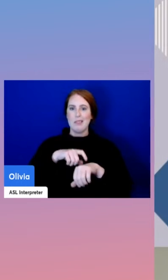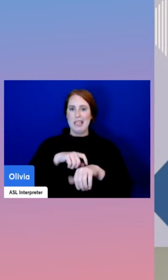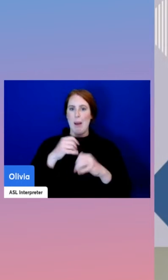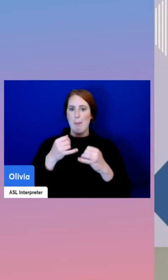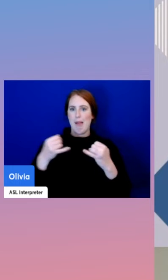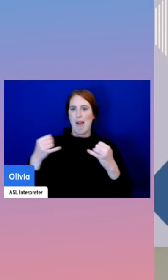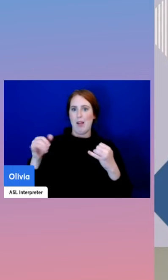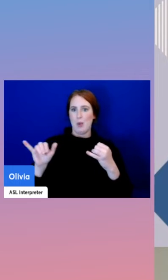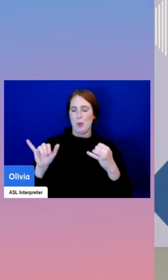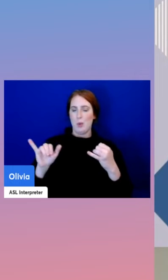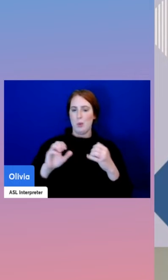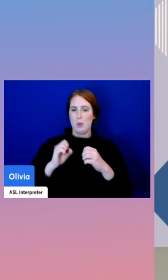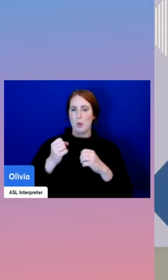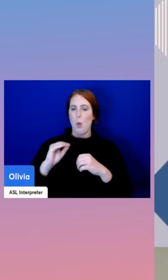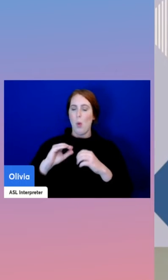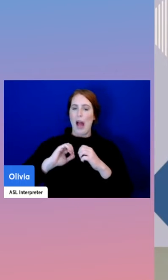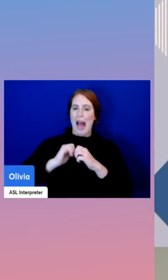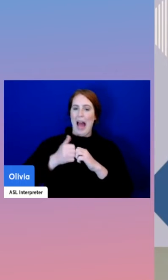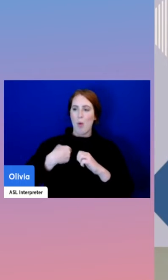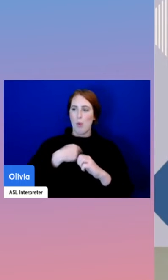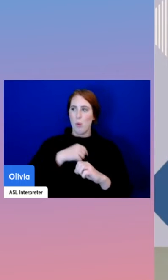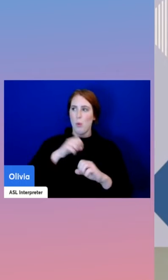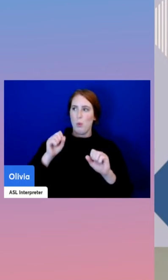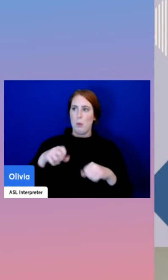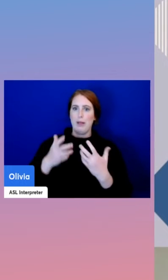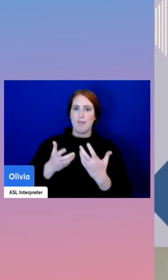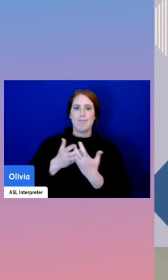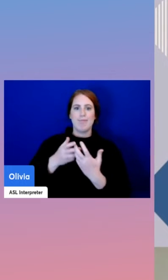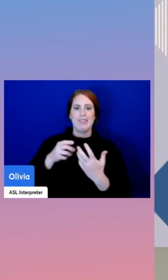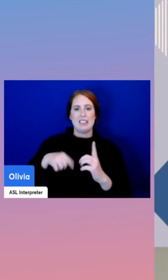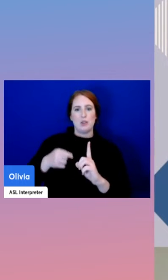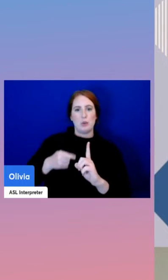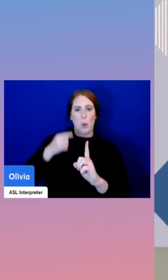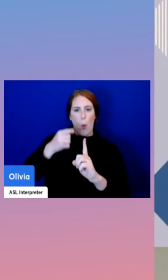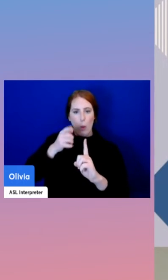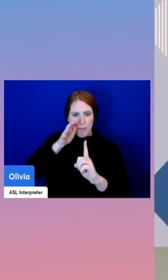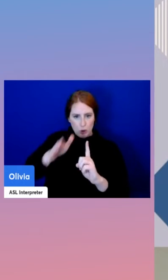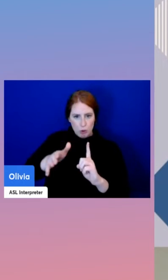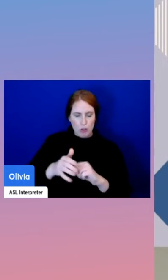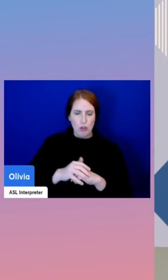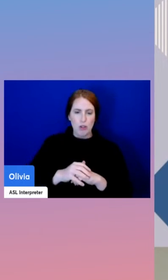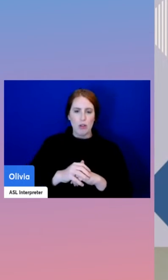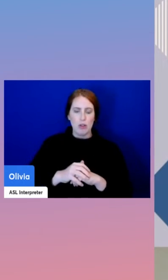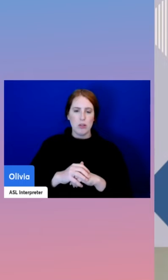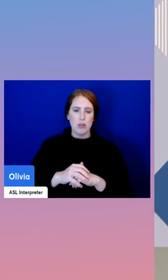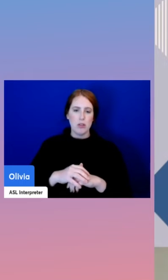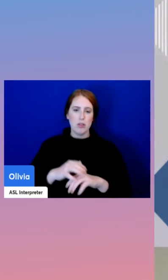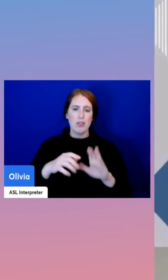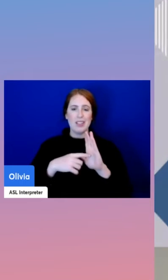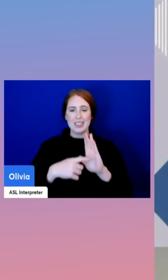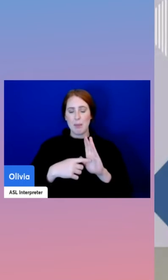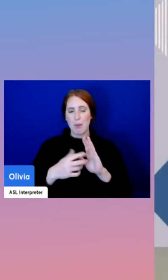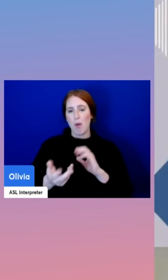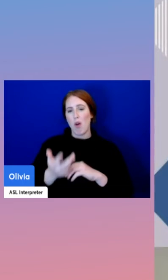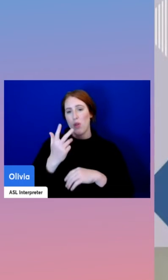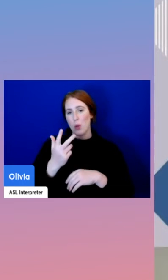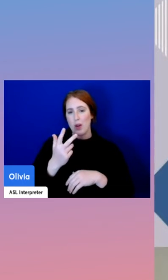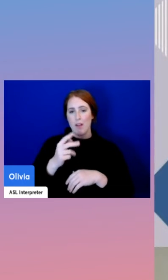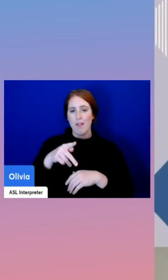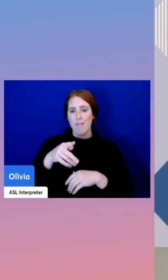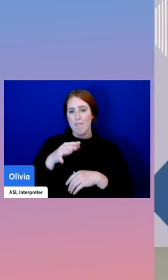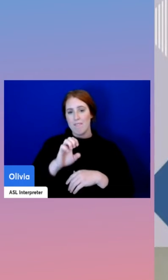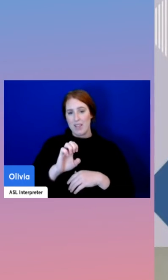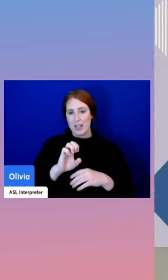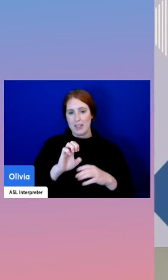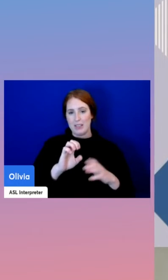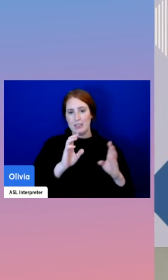able to appropriately scale towards the future. So for example, we can set 3 key phases. So with phase 1,